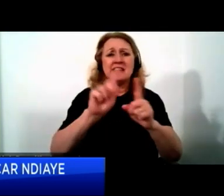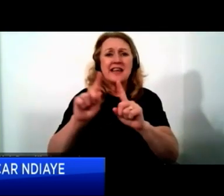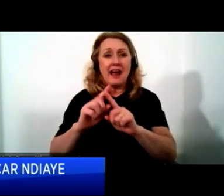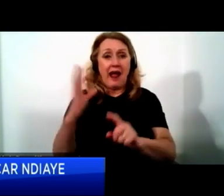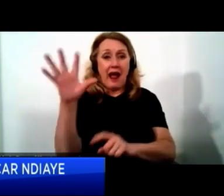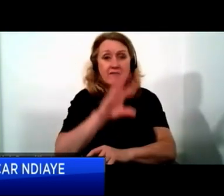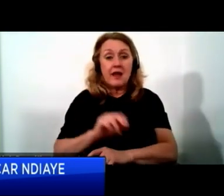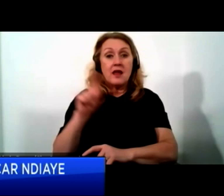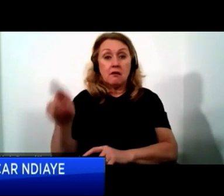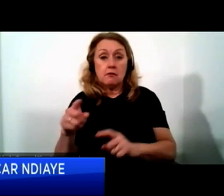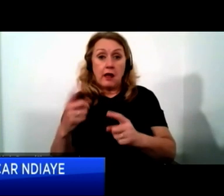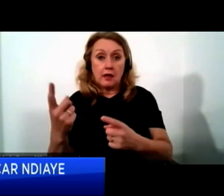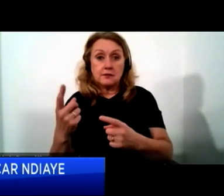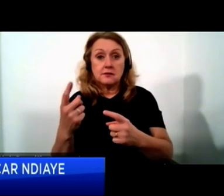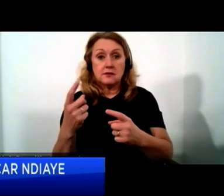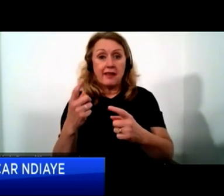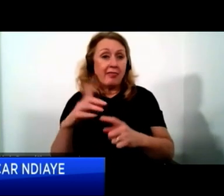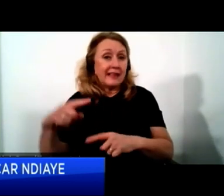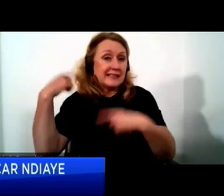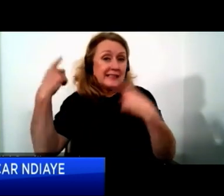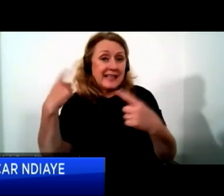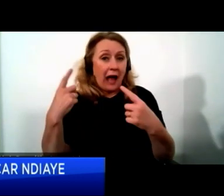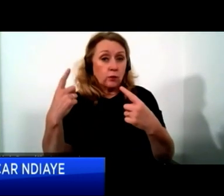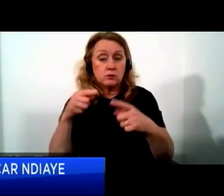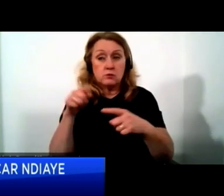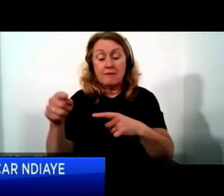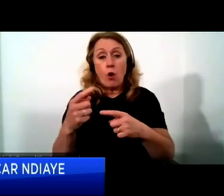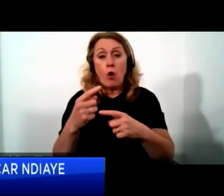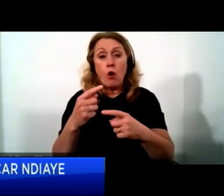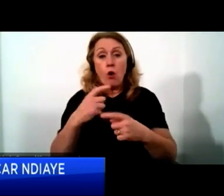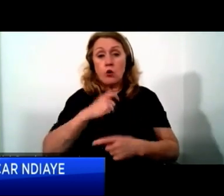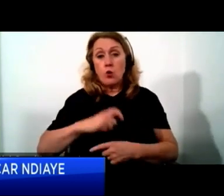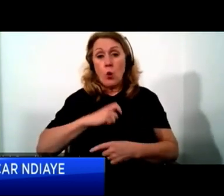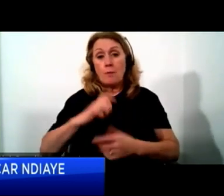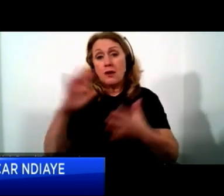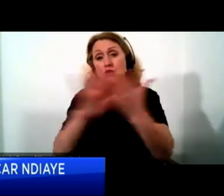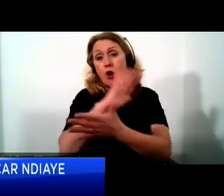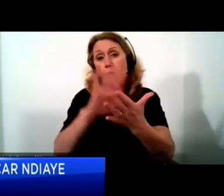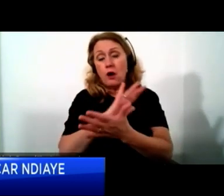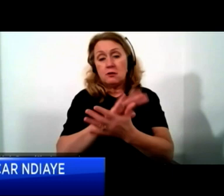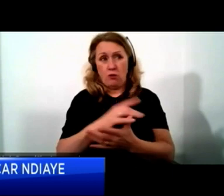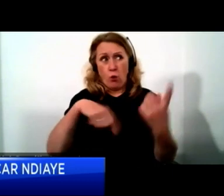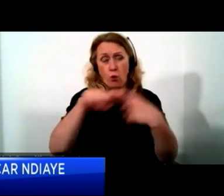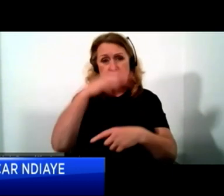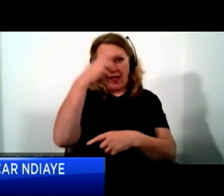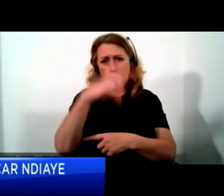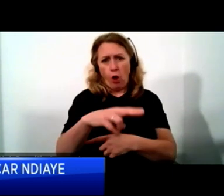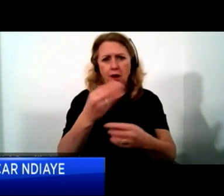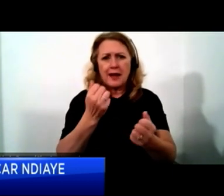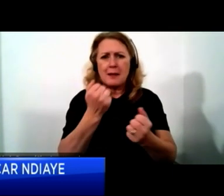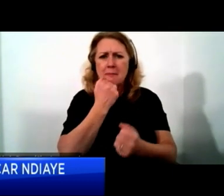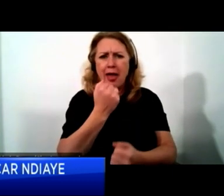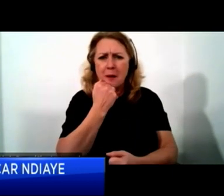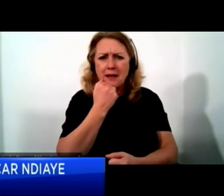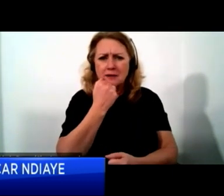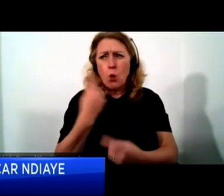and Brixton, providing the soundscape for human joy. But who will call this mathematics? Who will tell